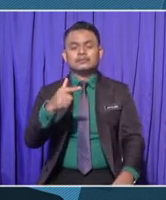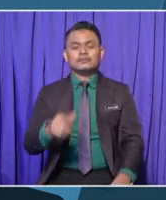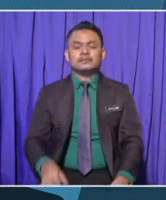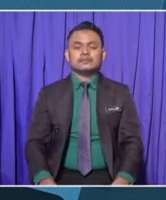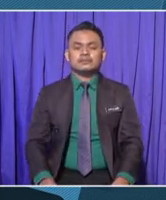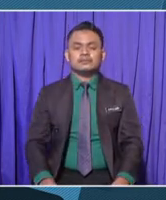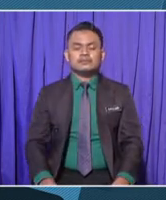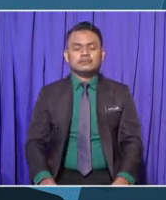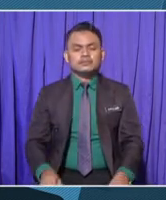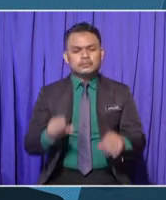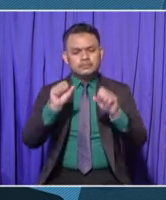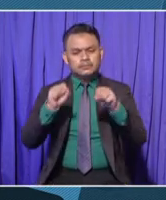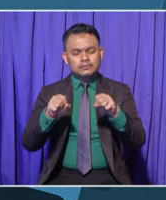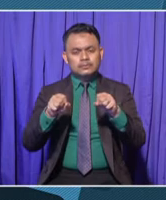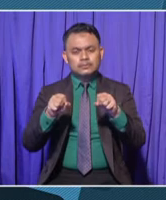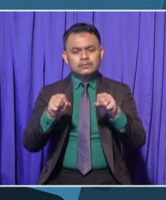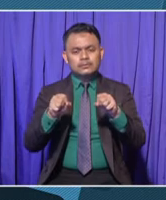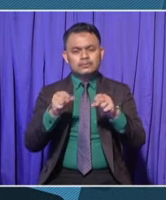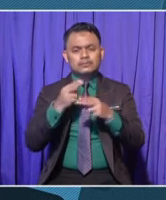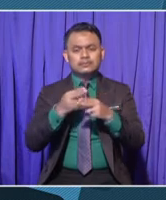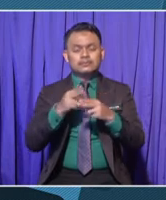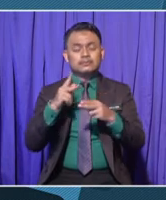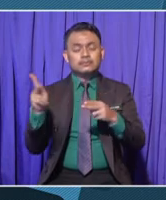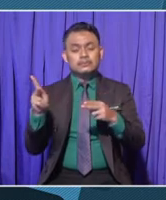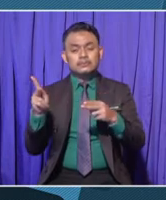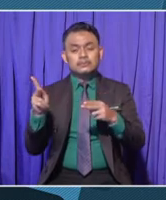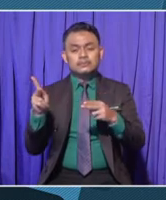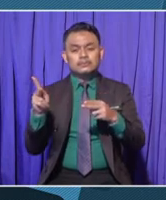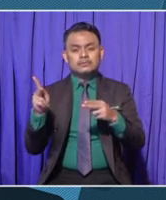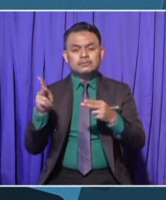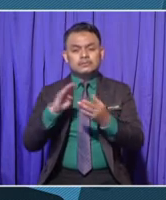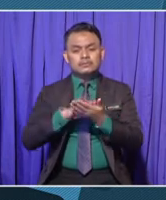Can you name the other objects that use magnets?